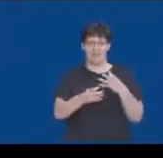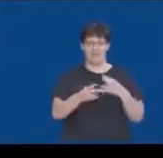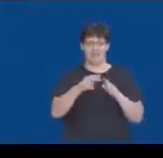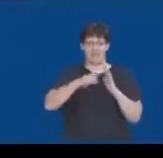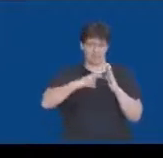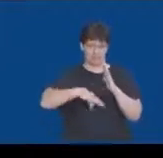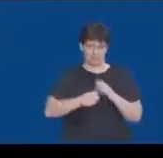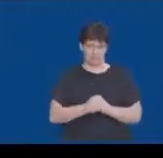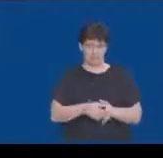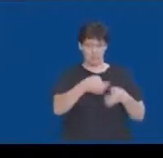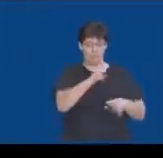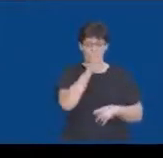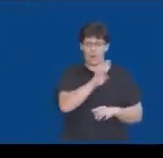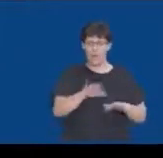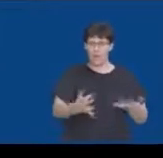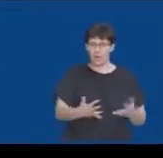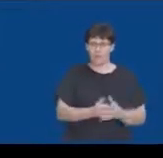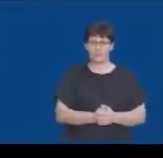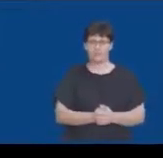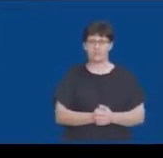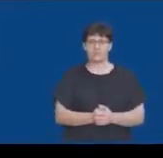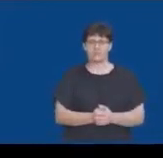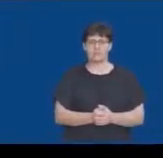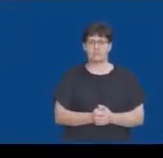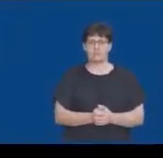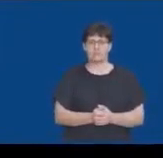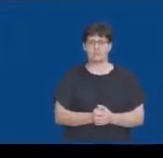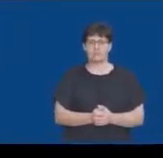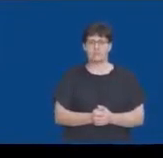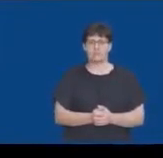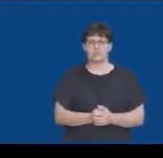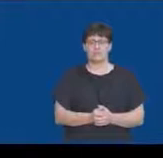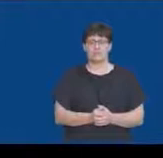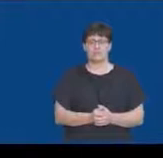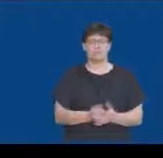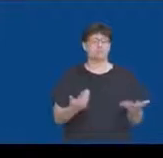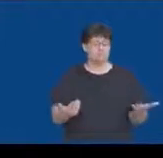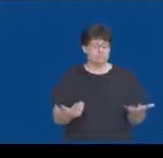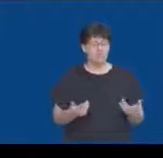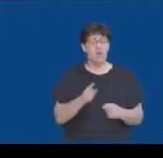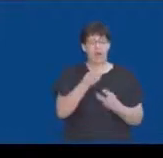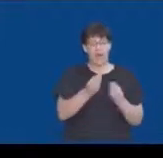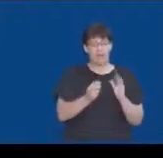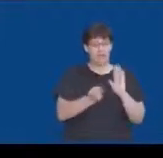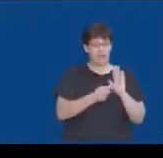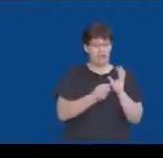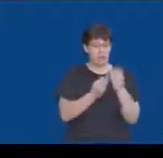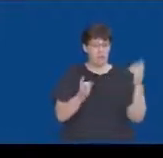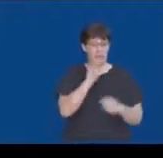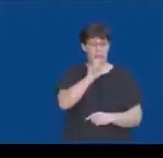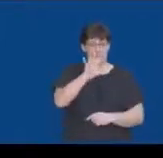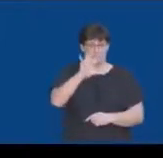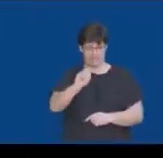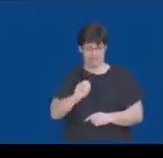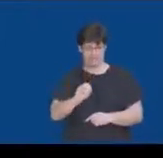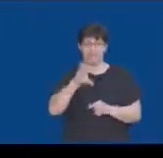our paper, what it looks like, we need a pen for that. What our paper looks like, we've got 150 marks in 3